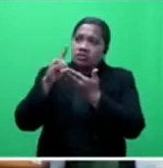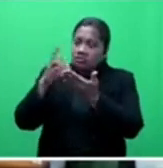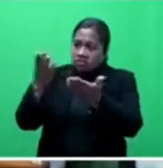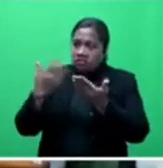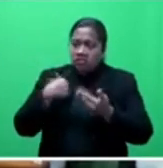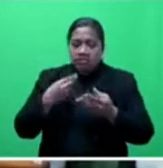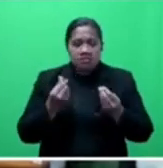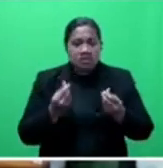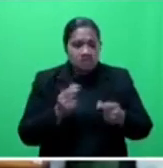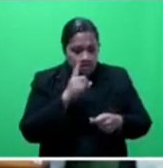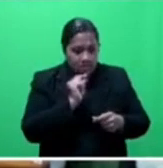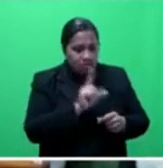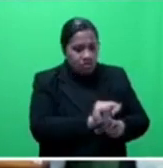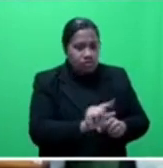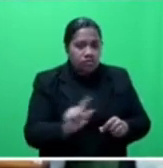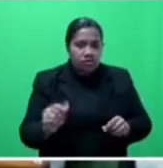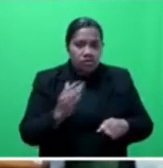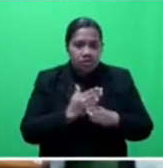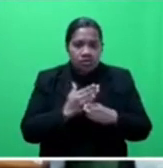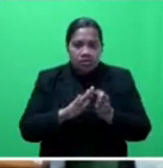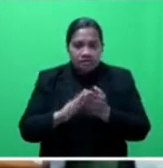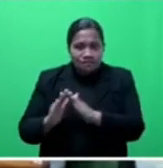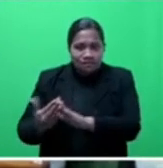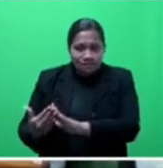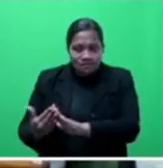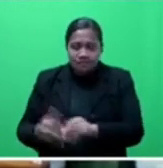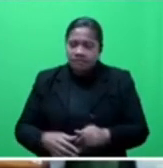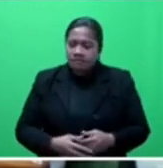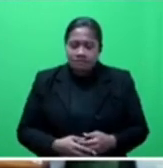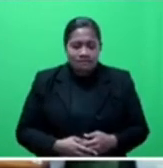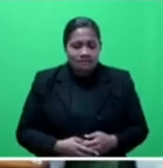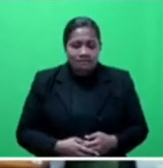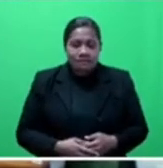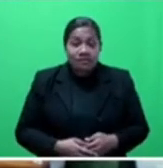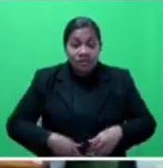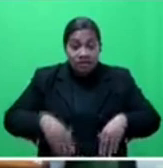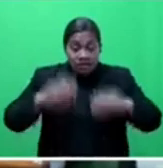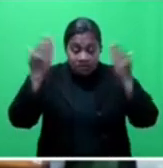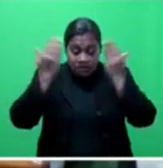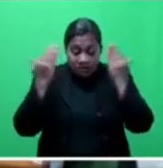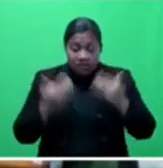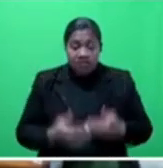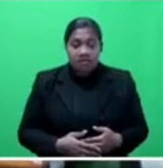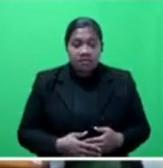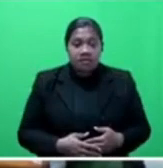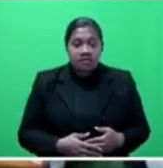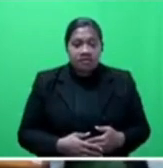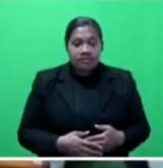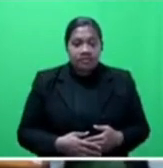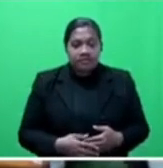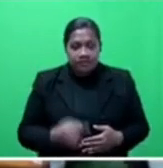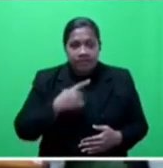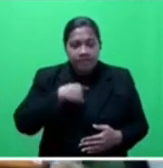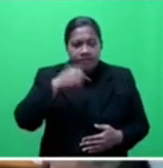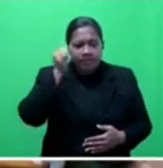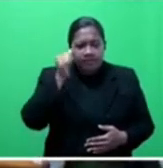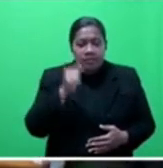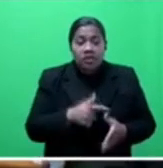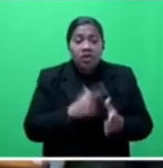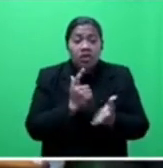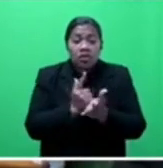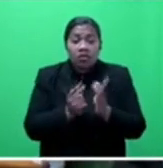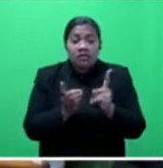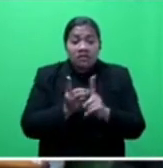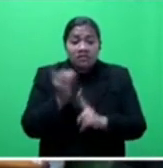carry out these important community projects. Mr. Speaker, I am well aware that a lot of these developments